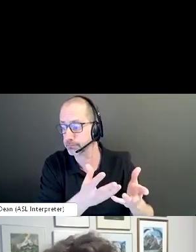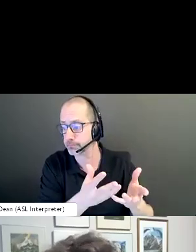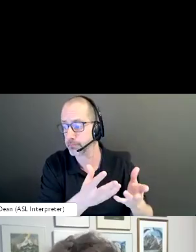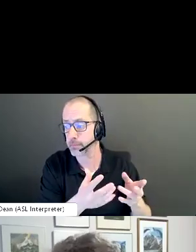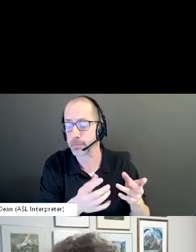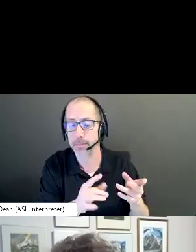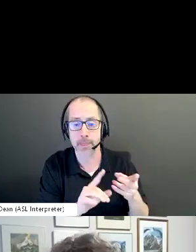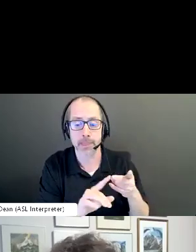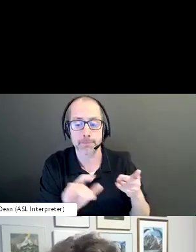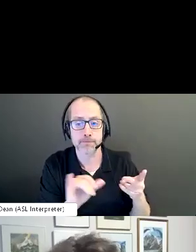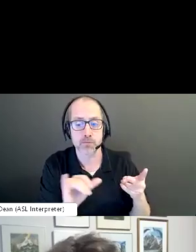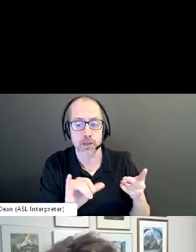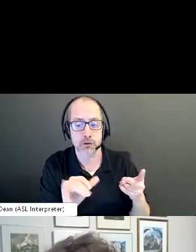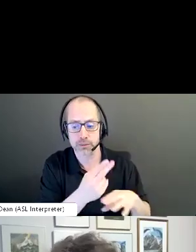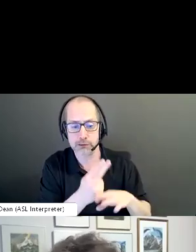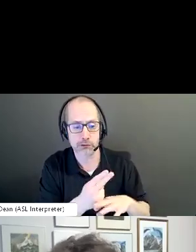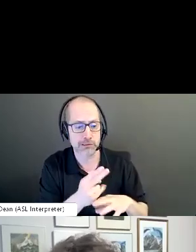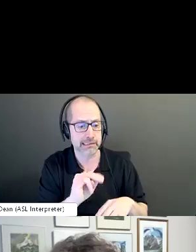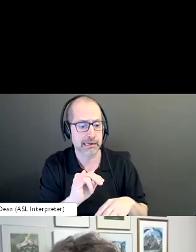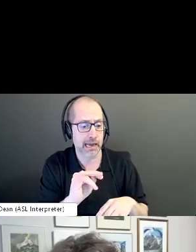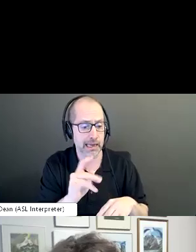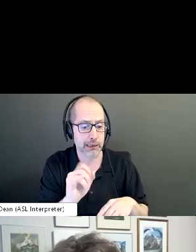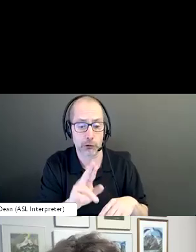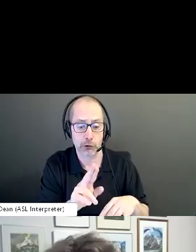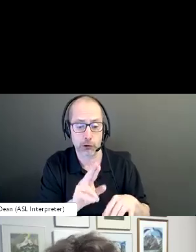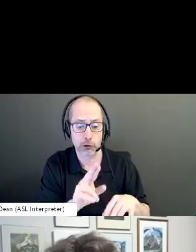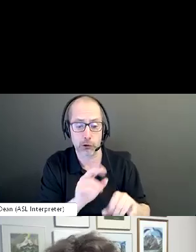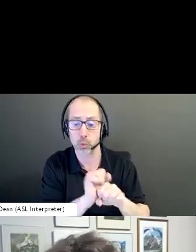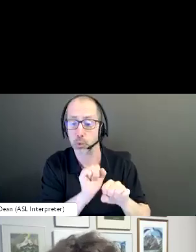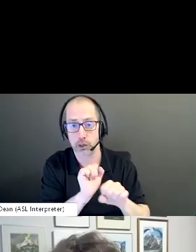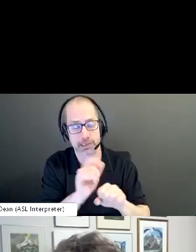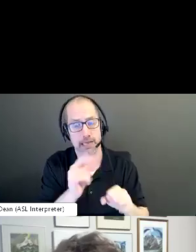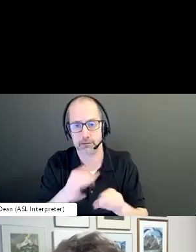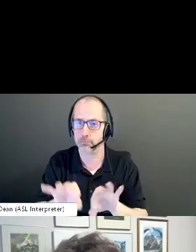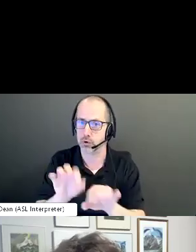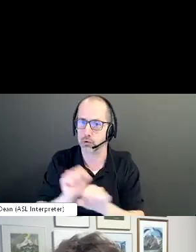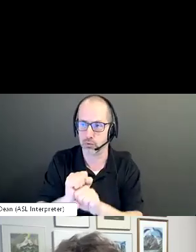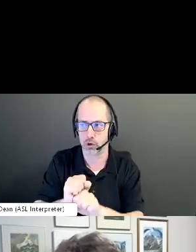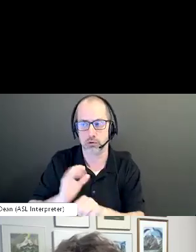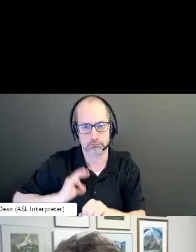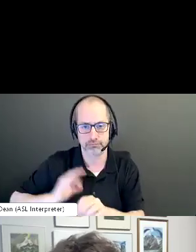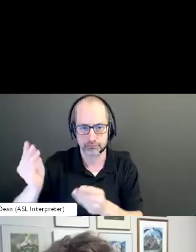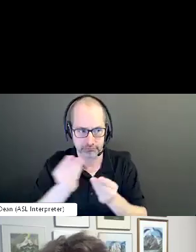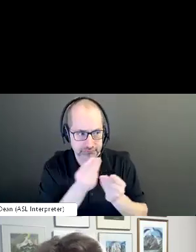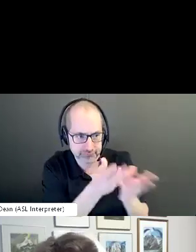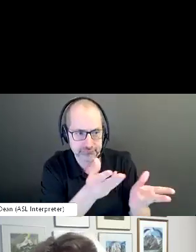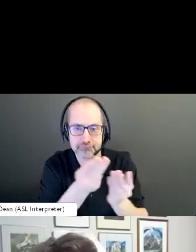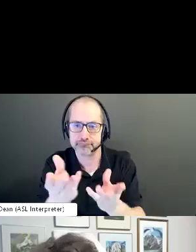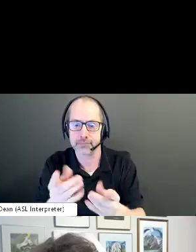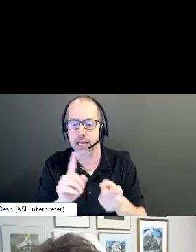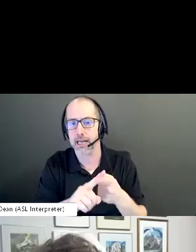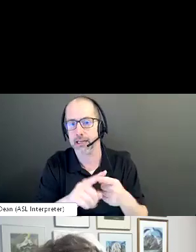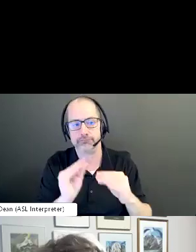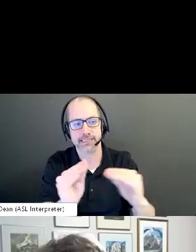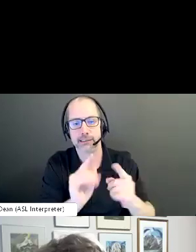INR work, which is just absolutely invaluable. And we make them to other groups as well,